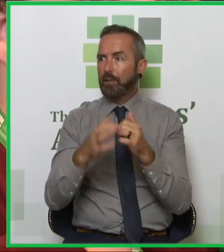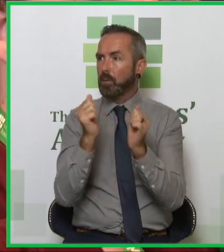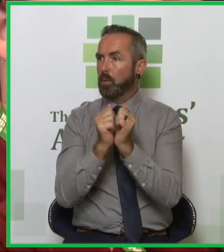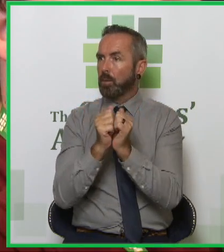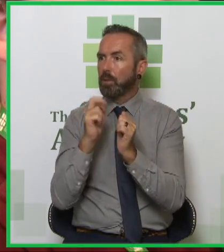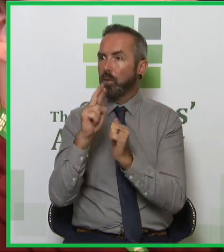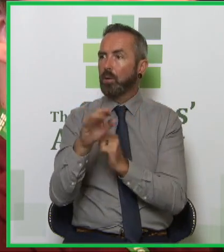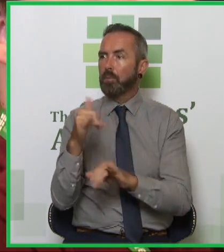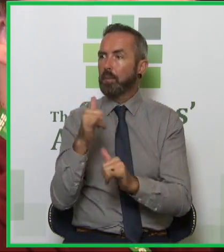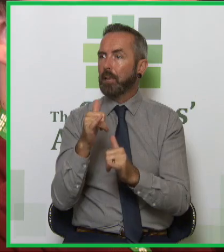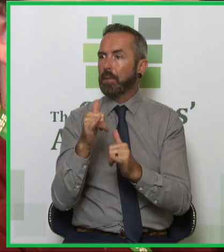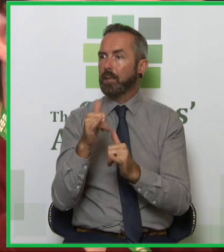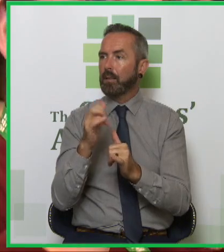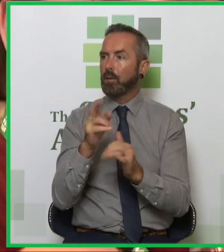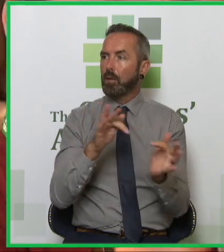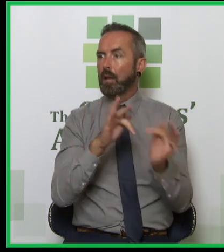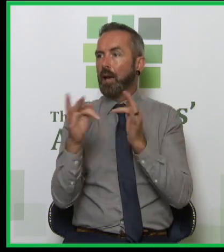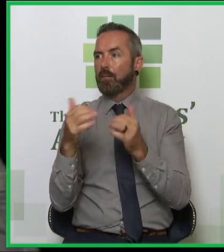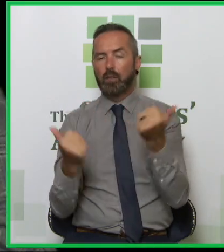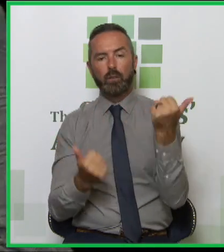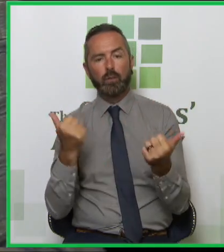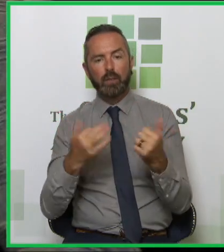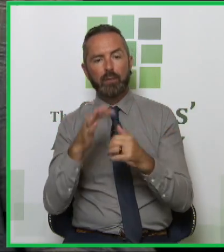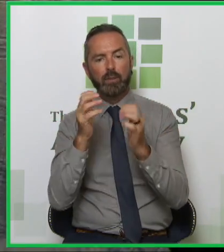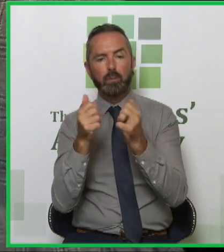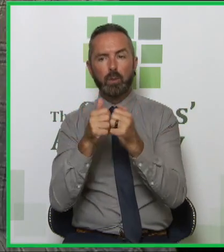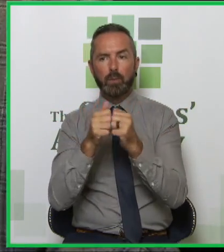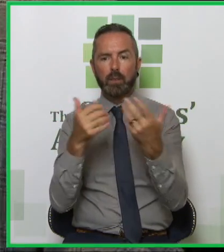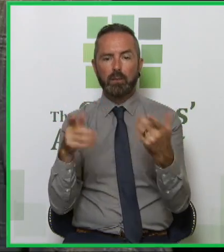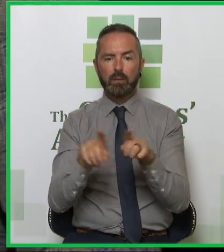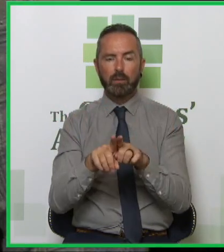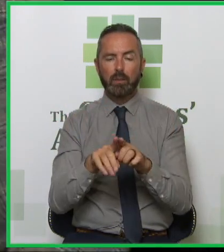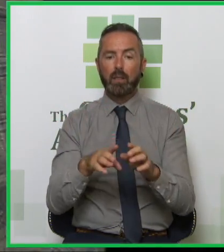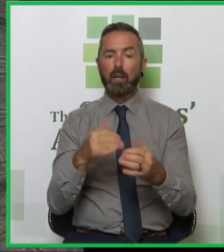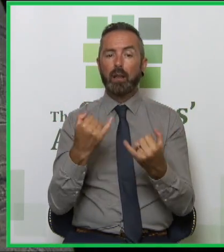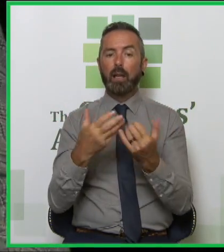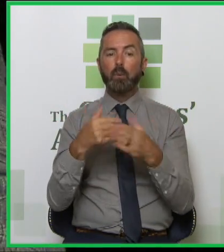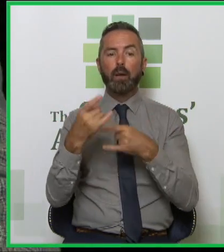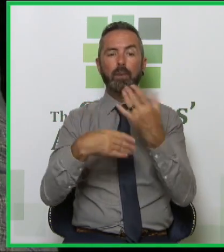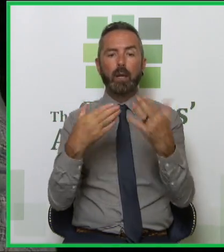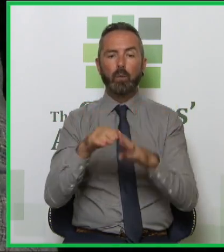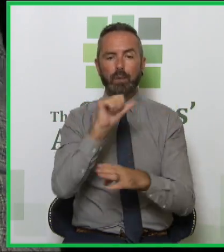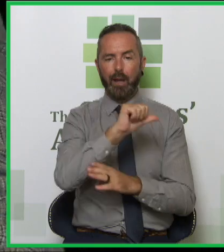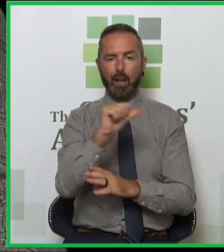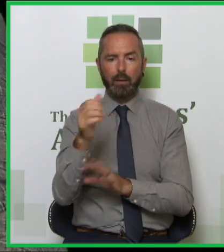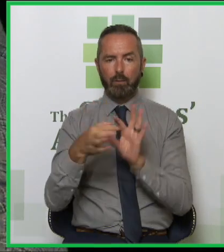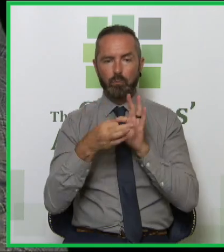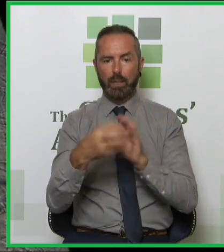or perhaps during or after court, where that's appropriate too, like what happens now with alcohol-related